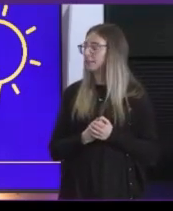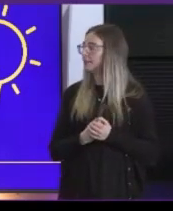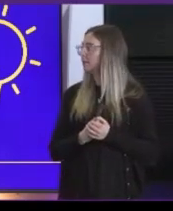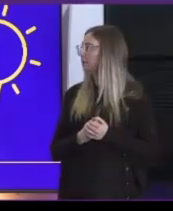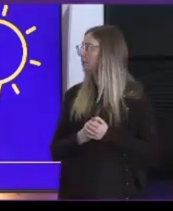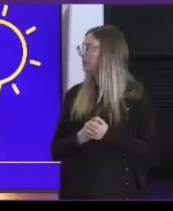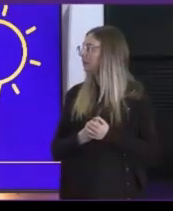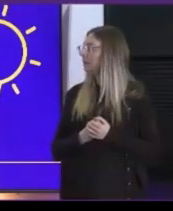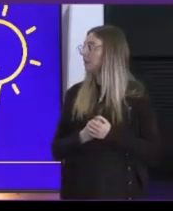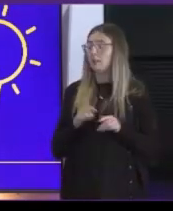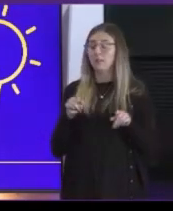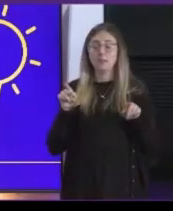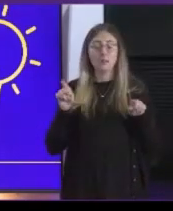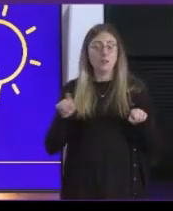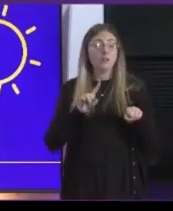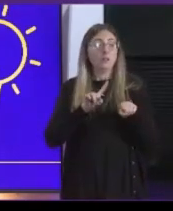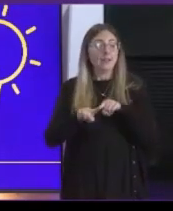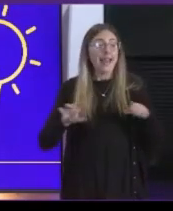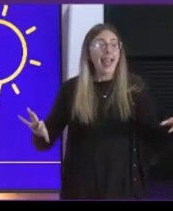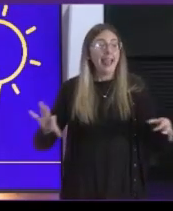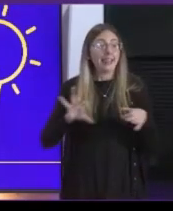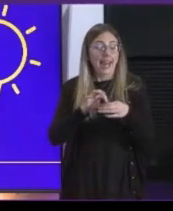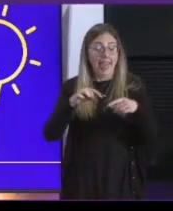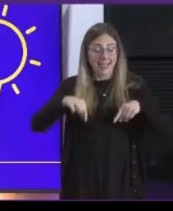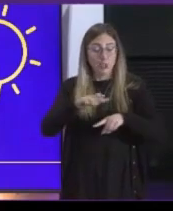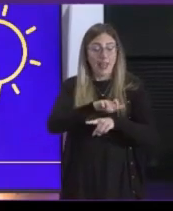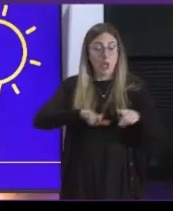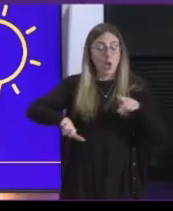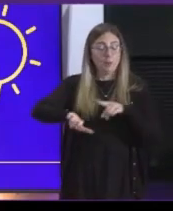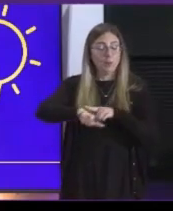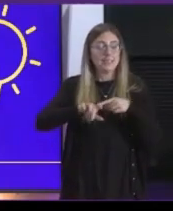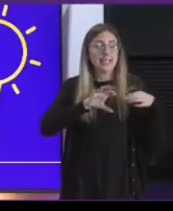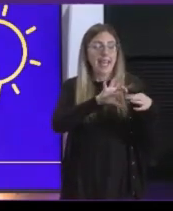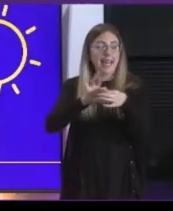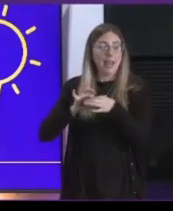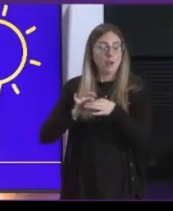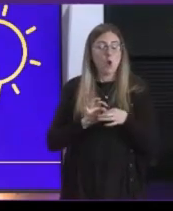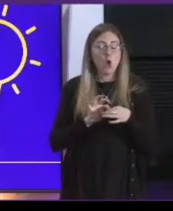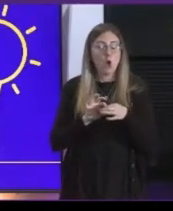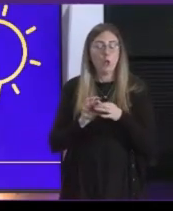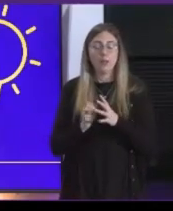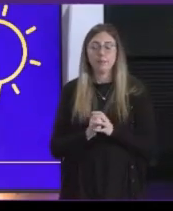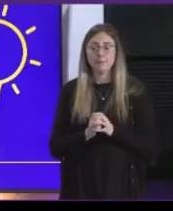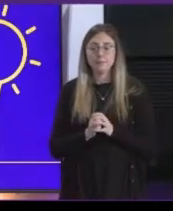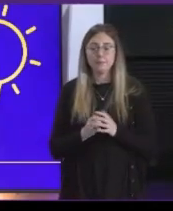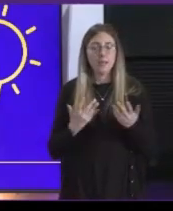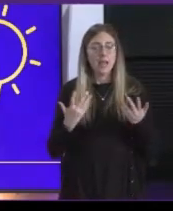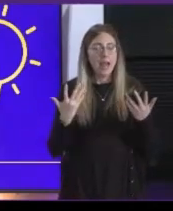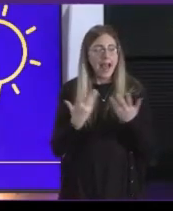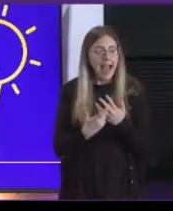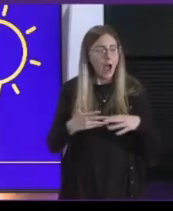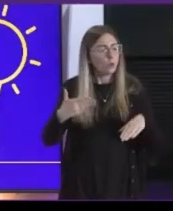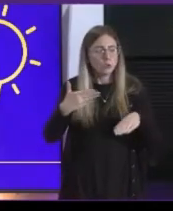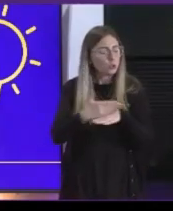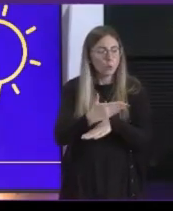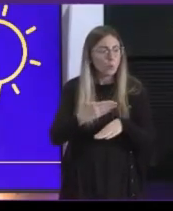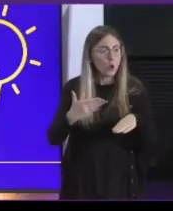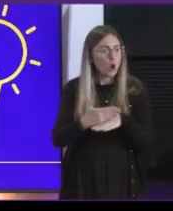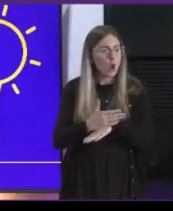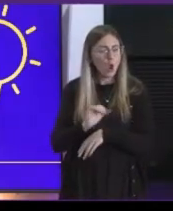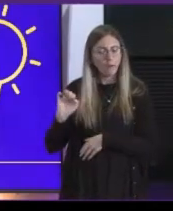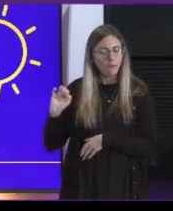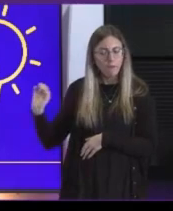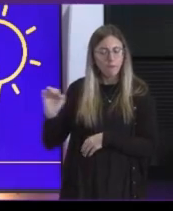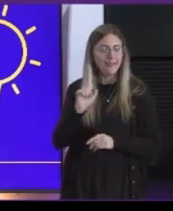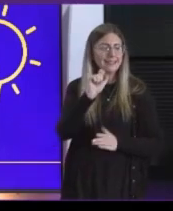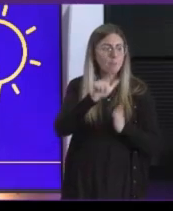the connection you're trying to make inside the community, just in that network in California. How does it work in your terms,